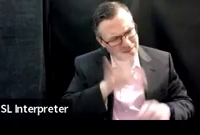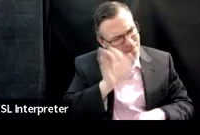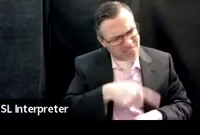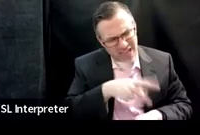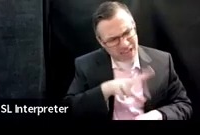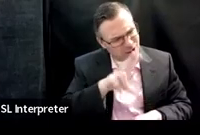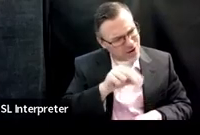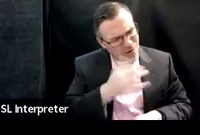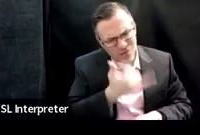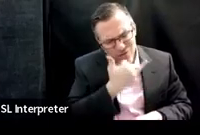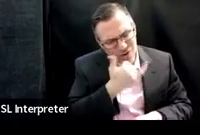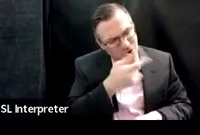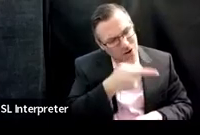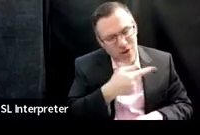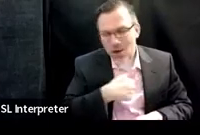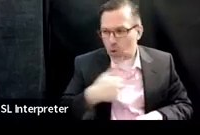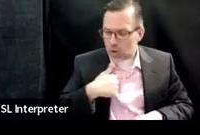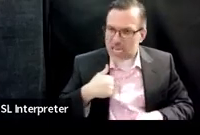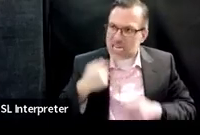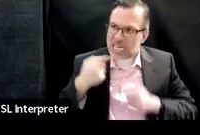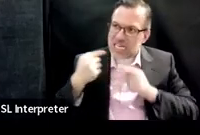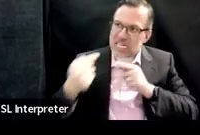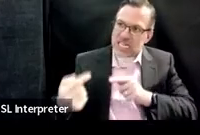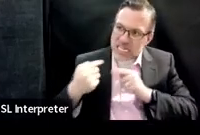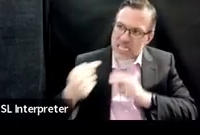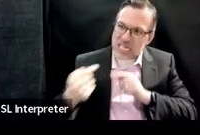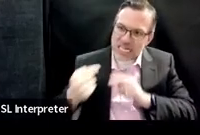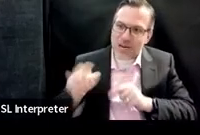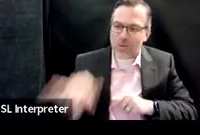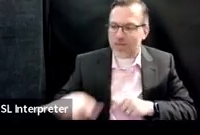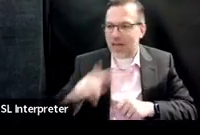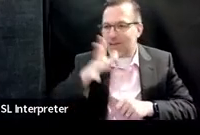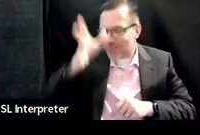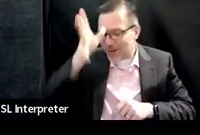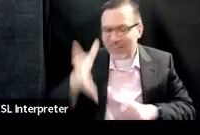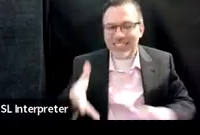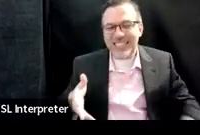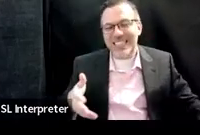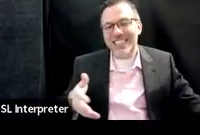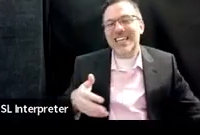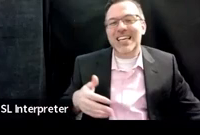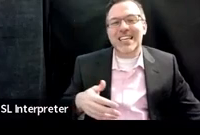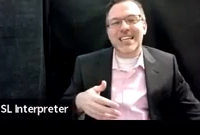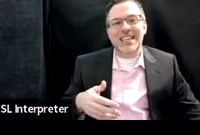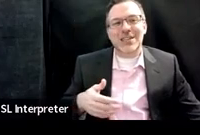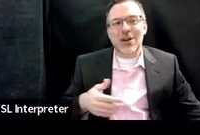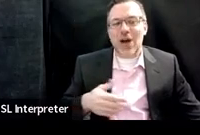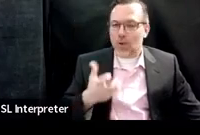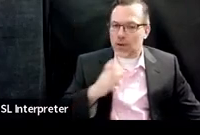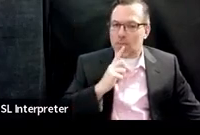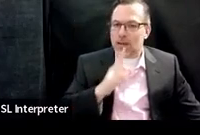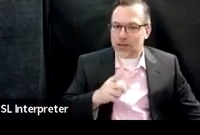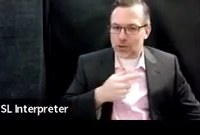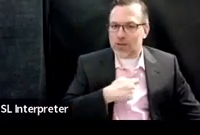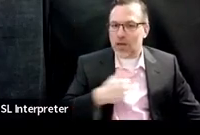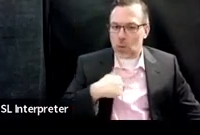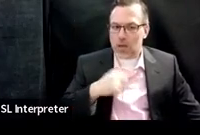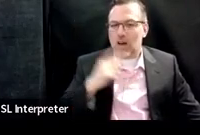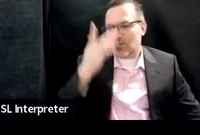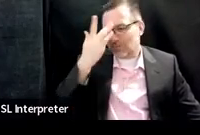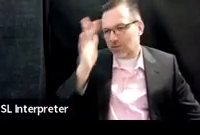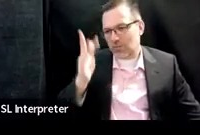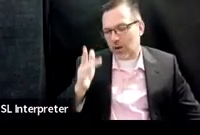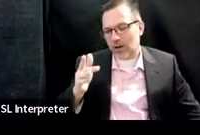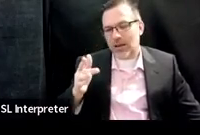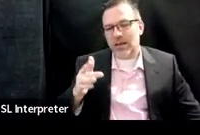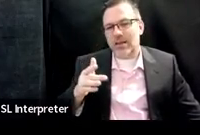mean, so it's a constant battle with this particular parent, but I just want to make sure that we're, you know, we're doing our due diligence to be smart about it, right? Because I